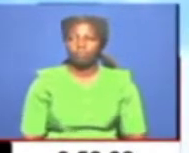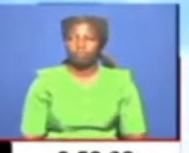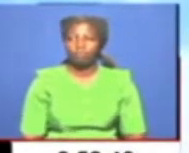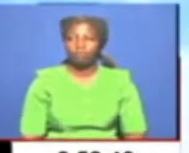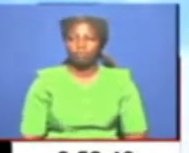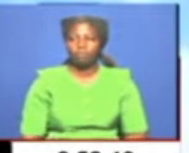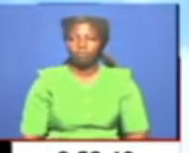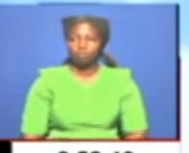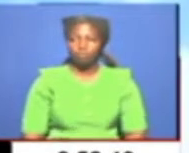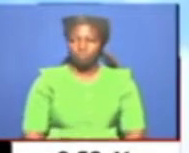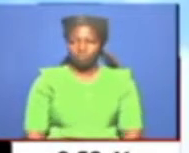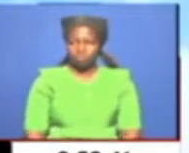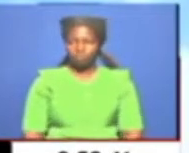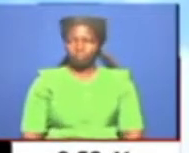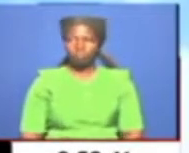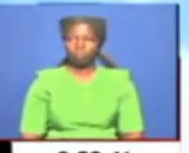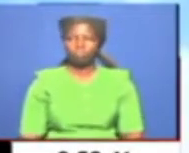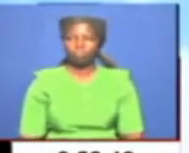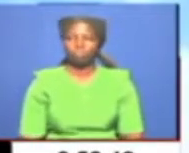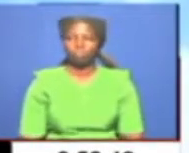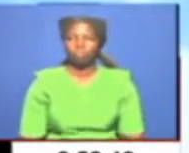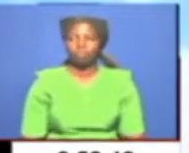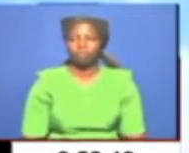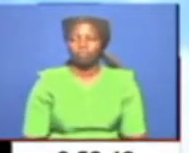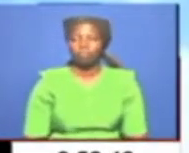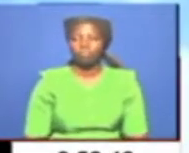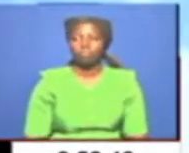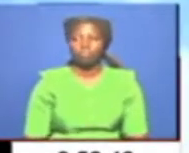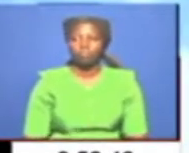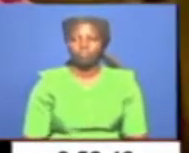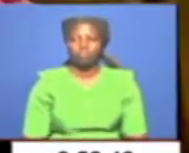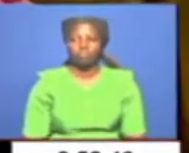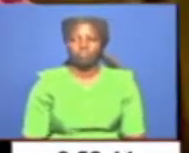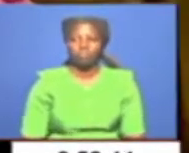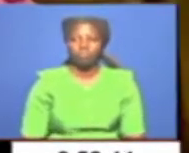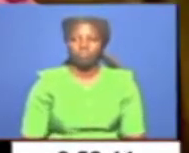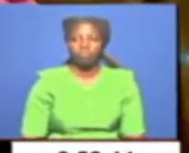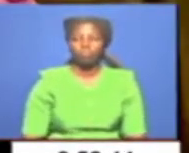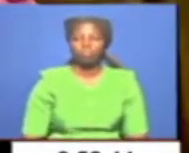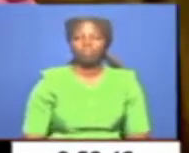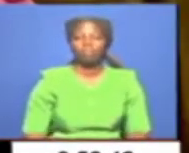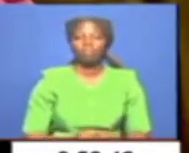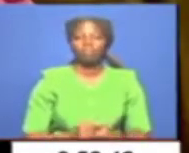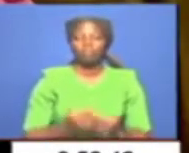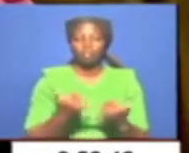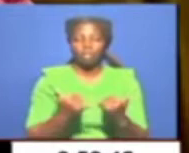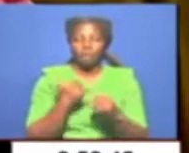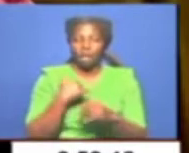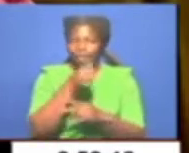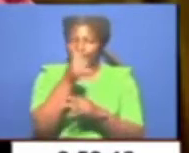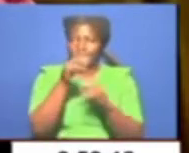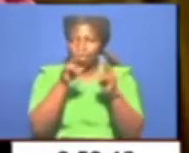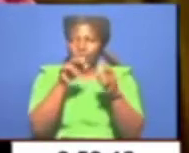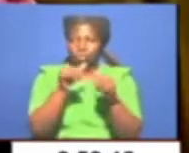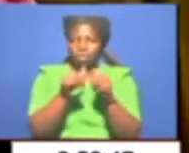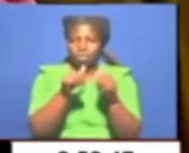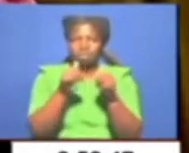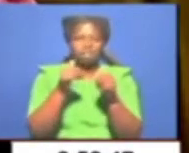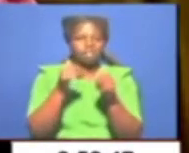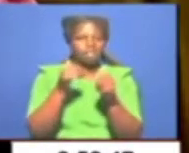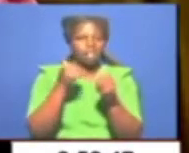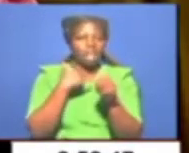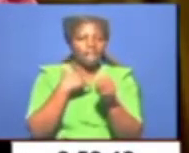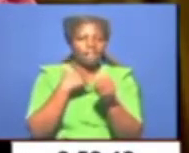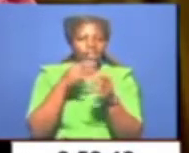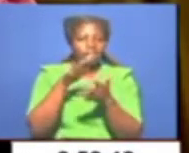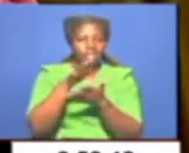I'll now turn to the issue which is generating a bit of some controversy here, presidential immunity.